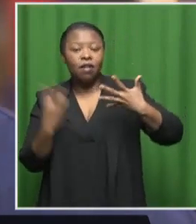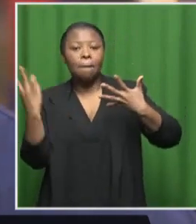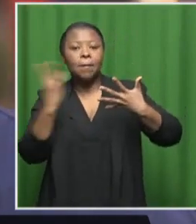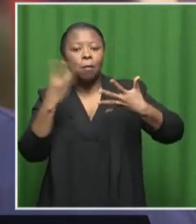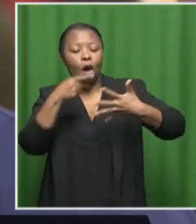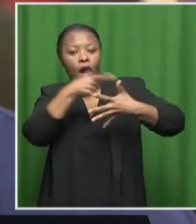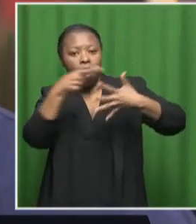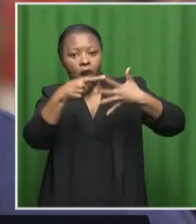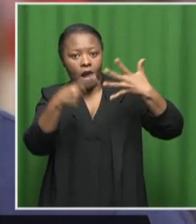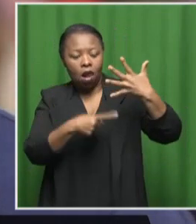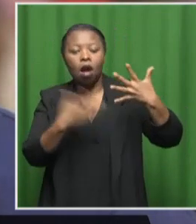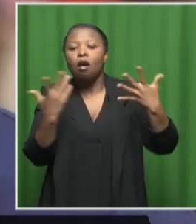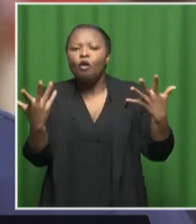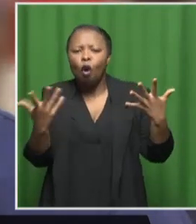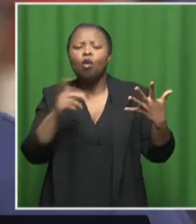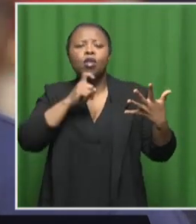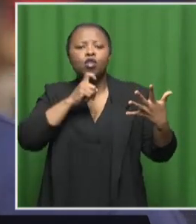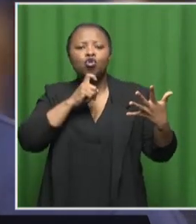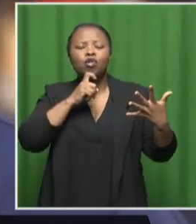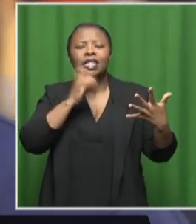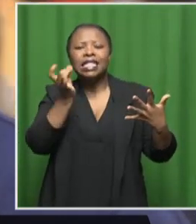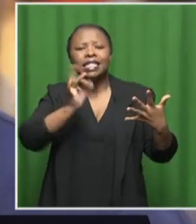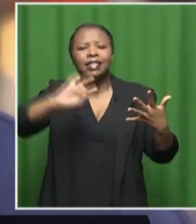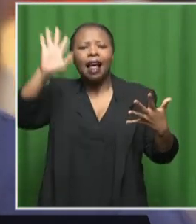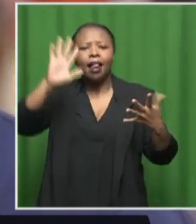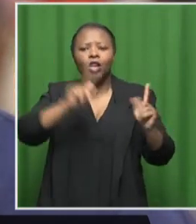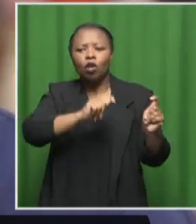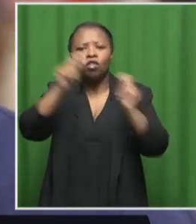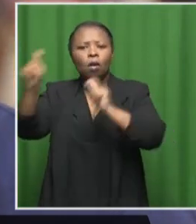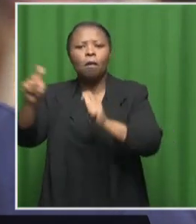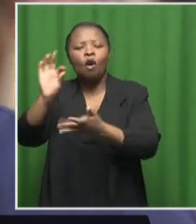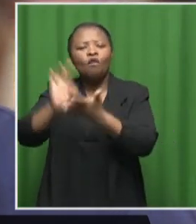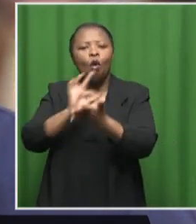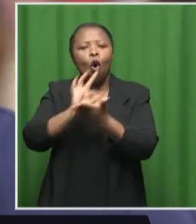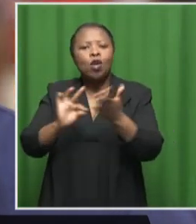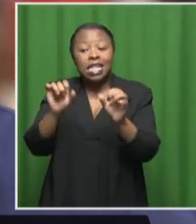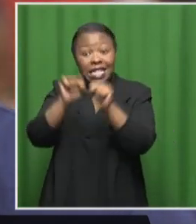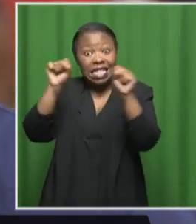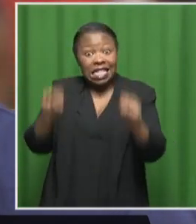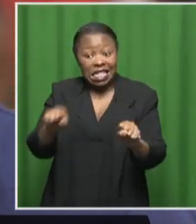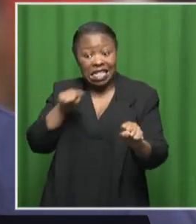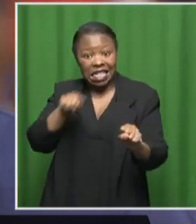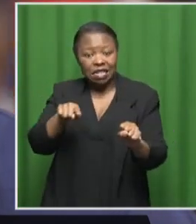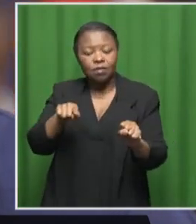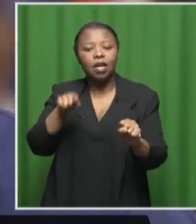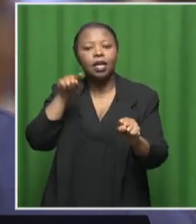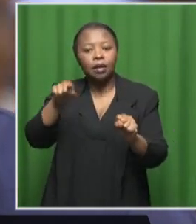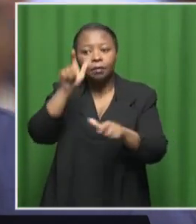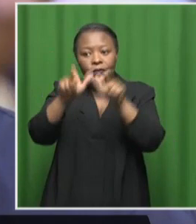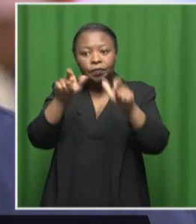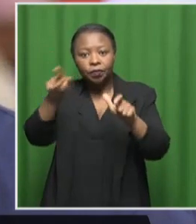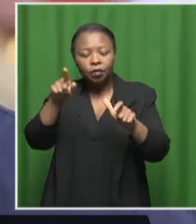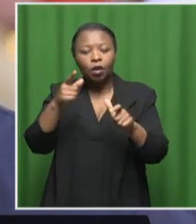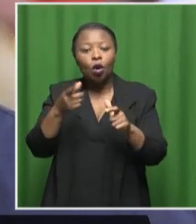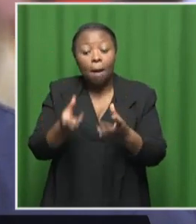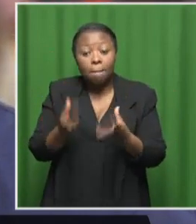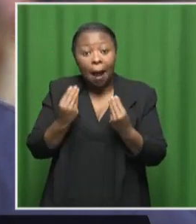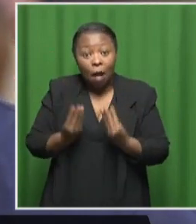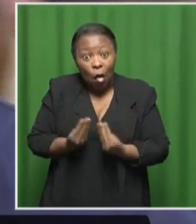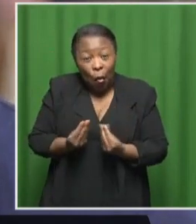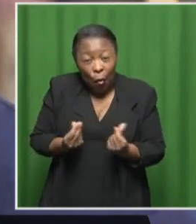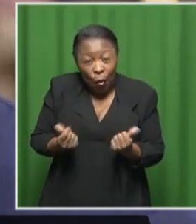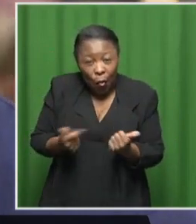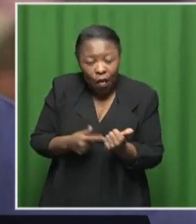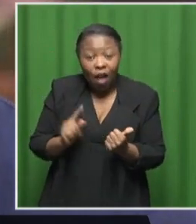then, of course, we use what we call a single transferable vote system, where the candidates who receive the fewest number of